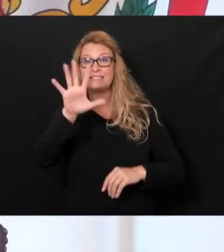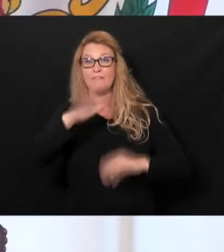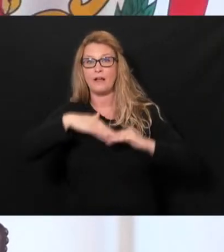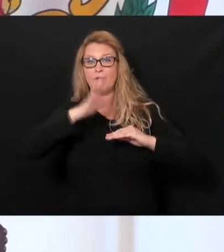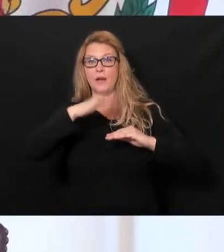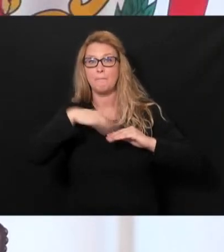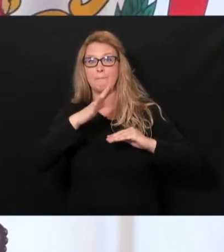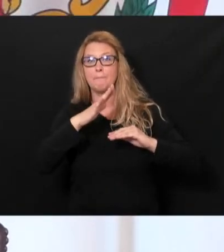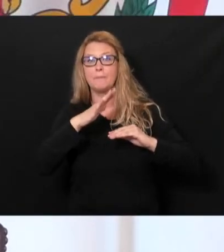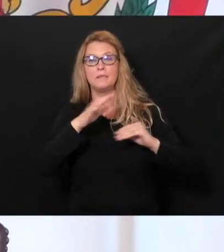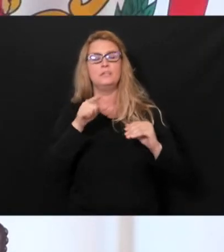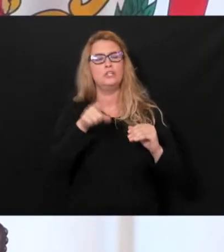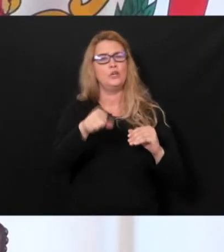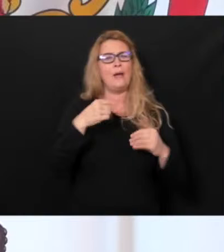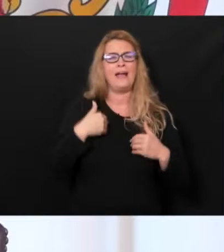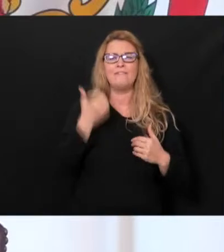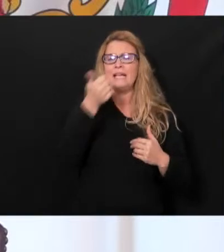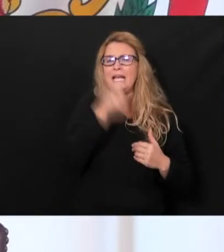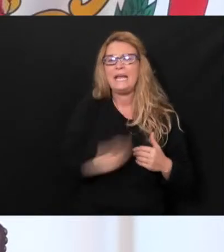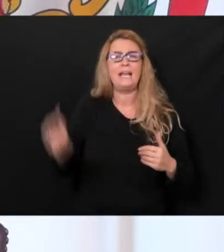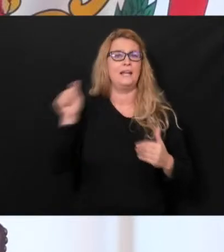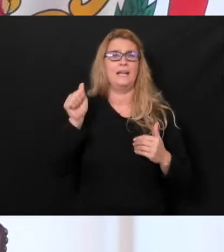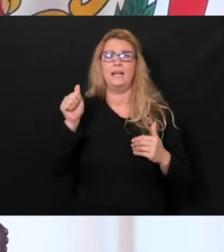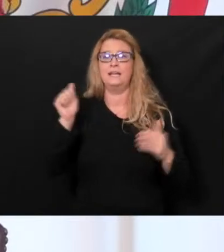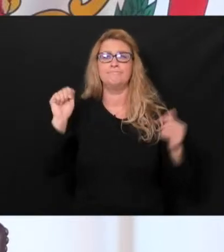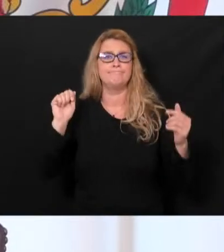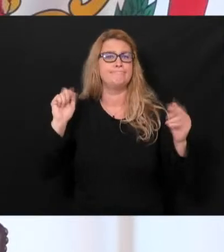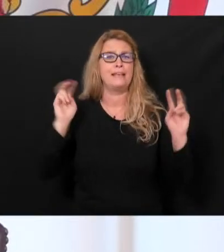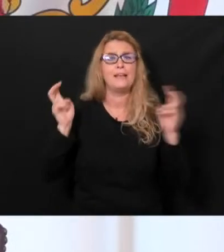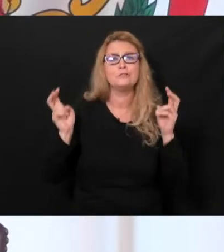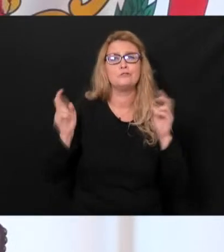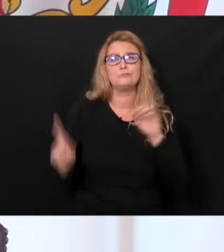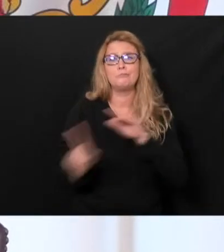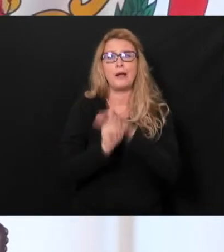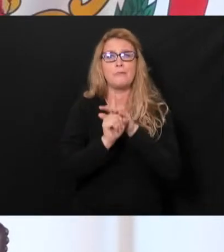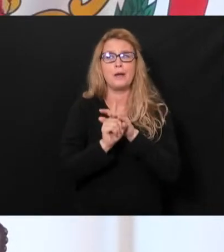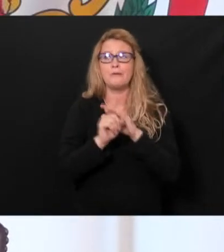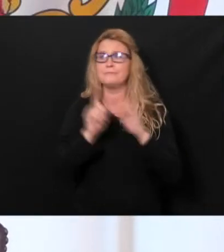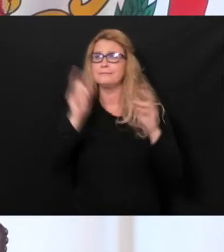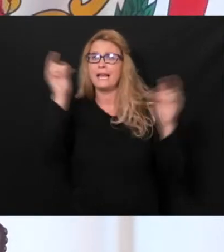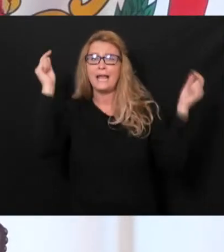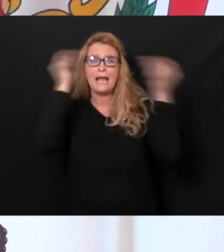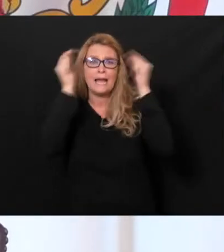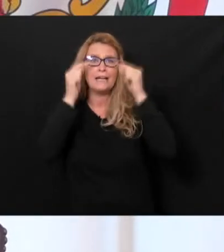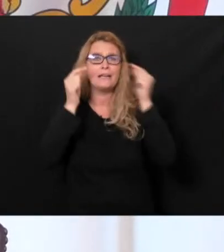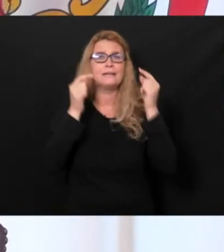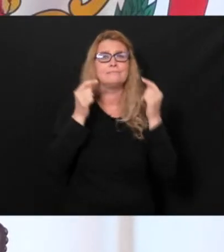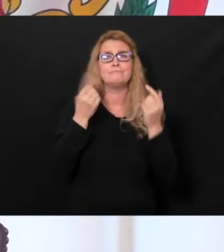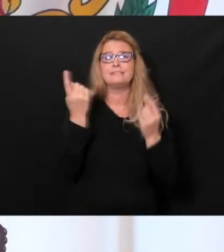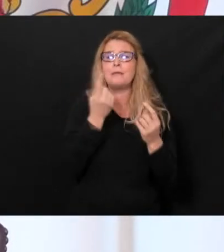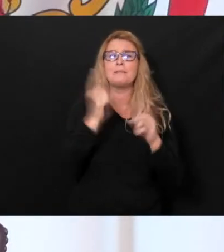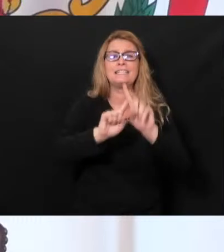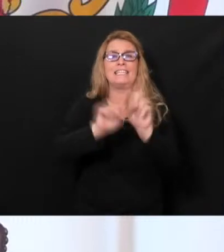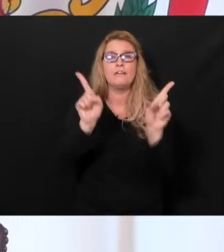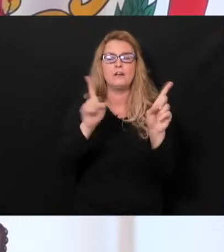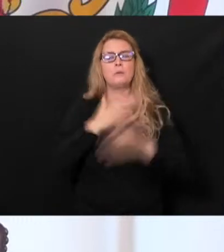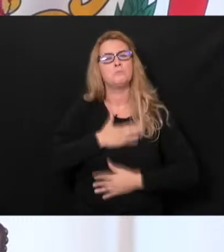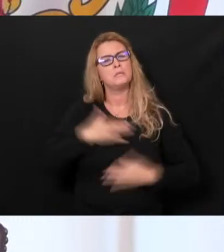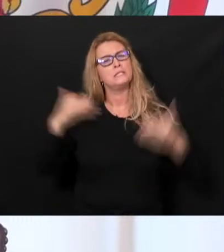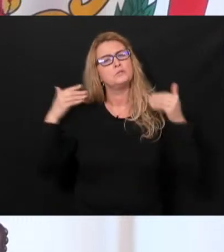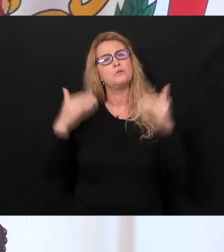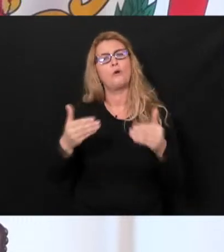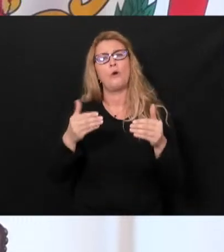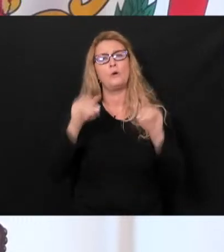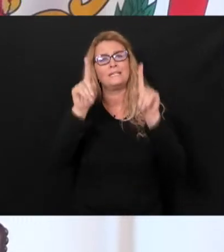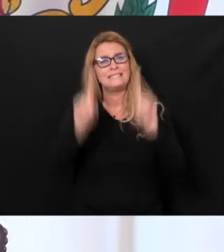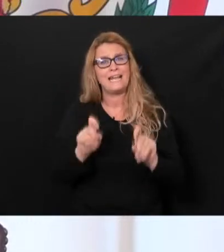you have any kind of health condition that is worrying you, that is different, please go get a test. I mean, we